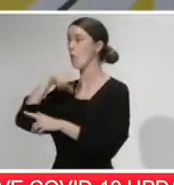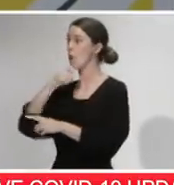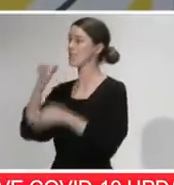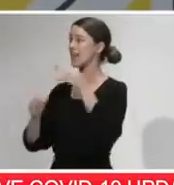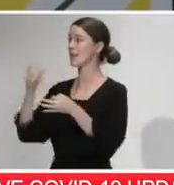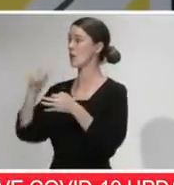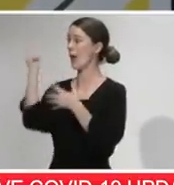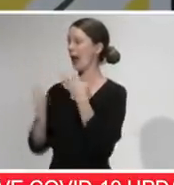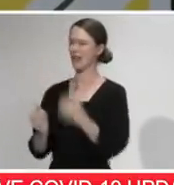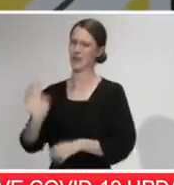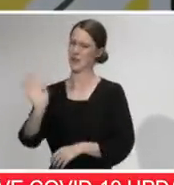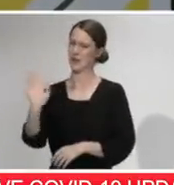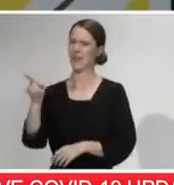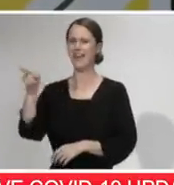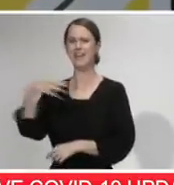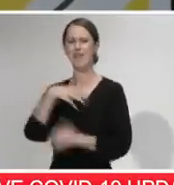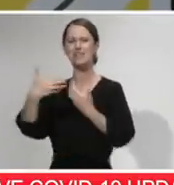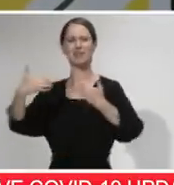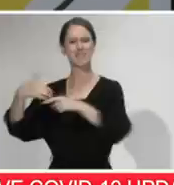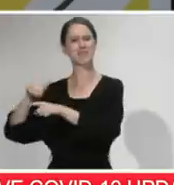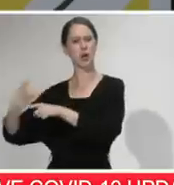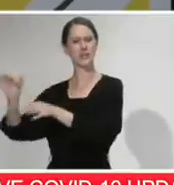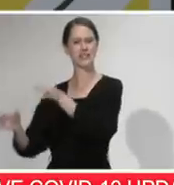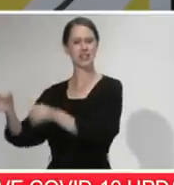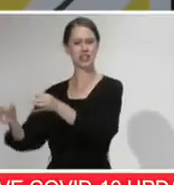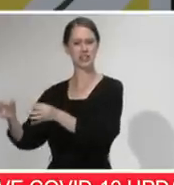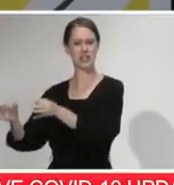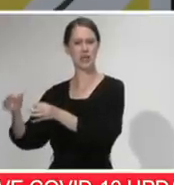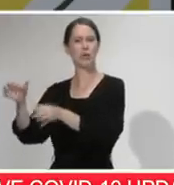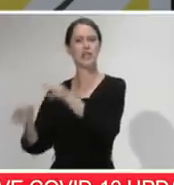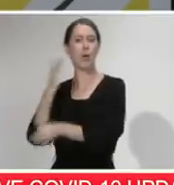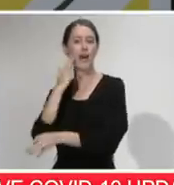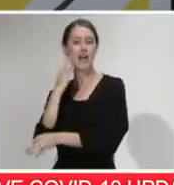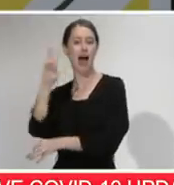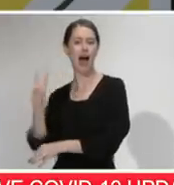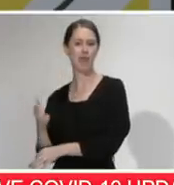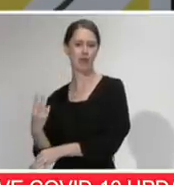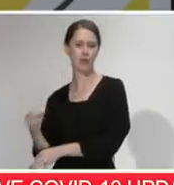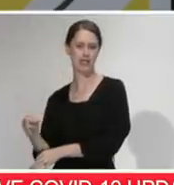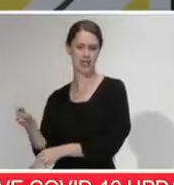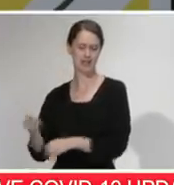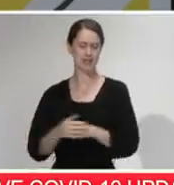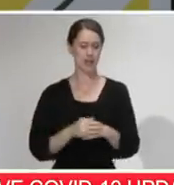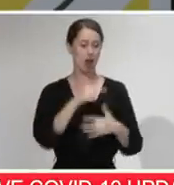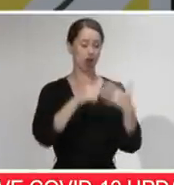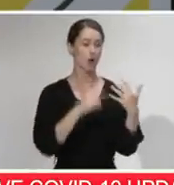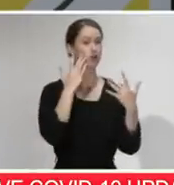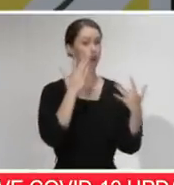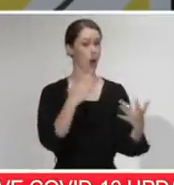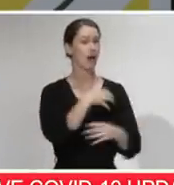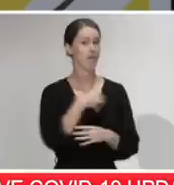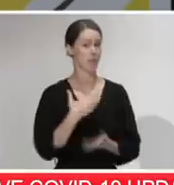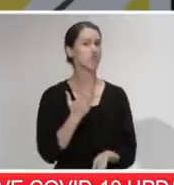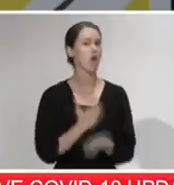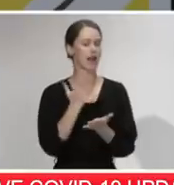to exit the lockdown. These will be made, as the Prime Minister has announced, on April 20. These scenarios show the government was right in our decision